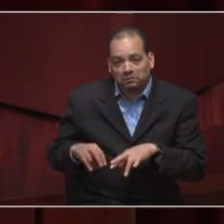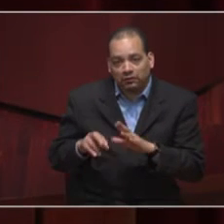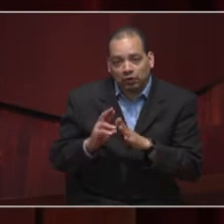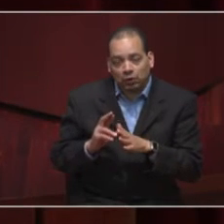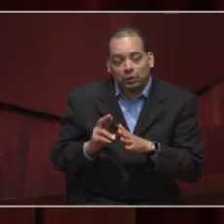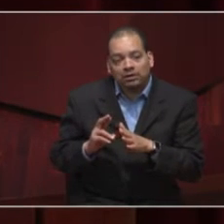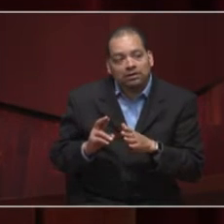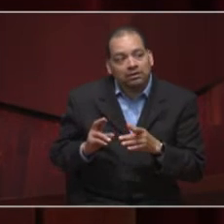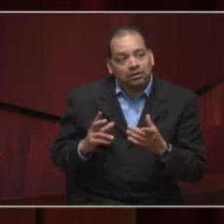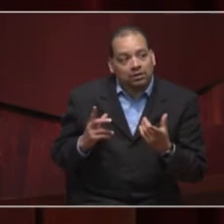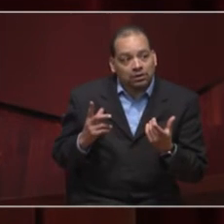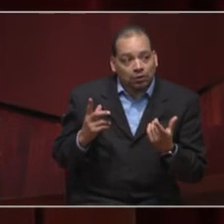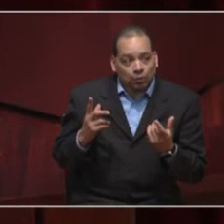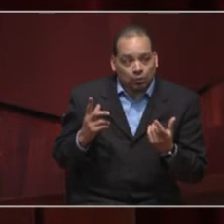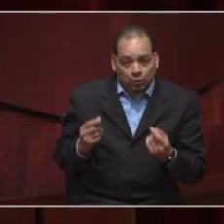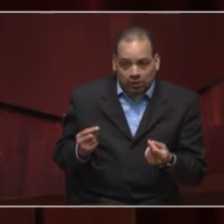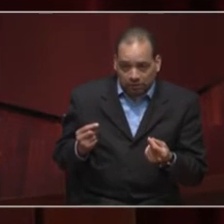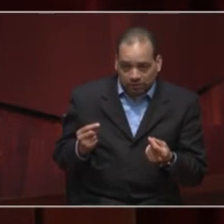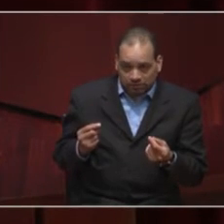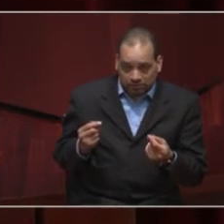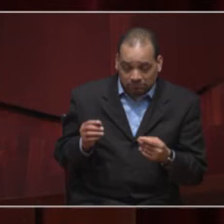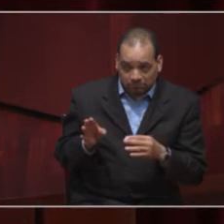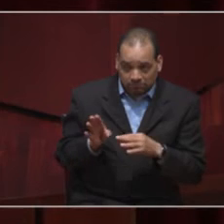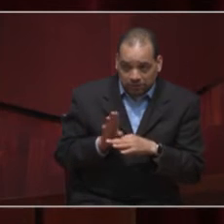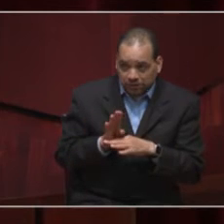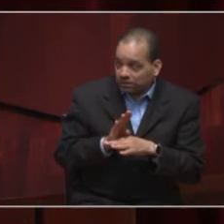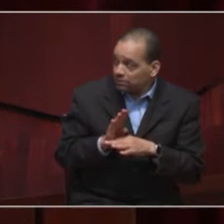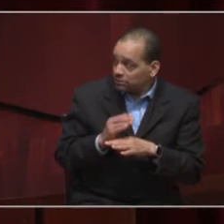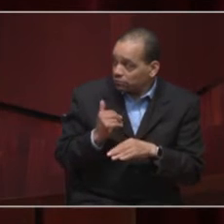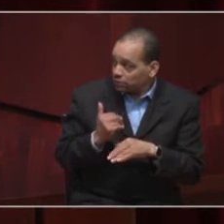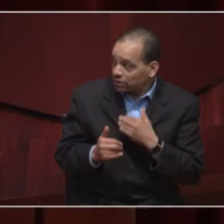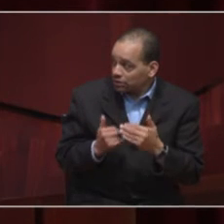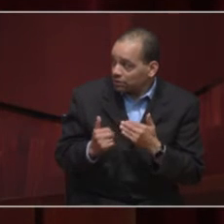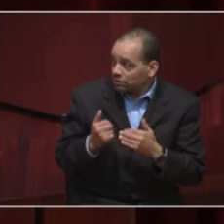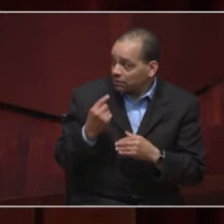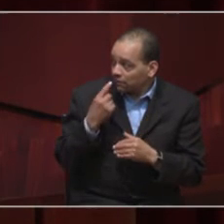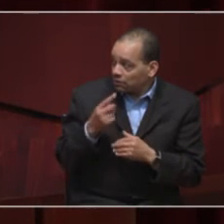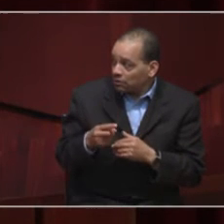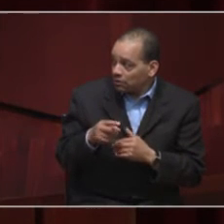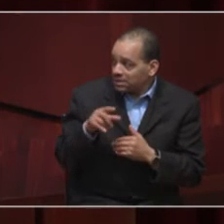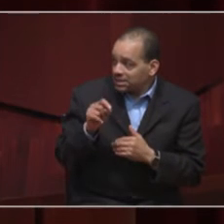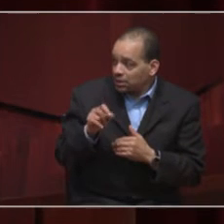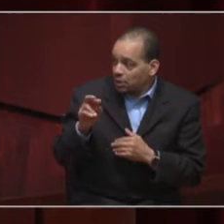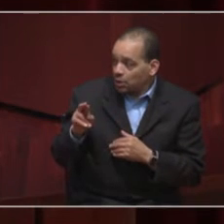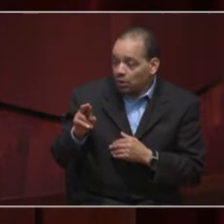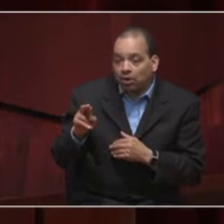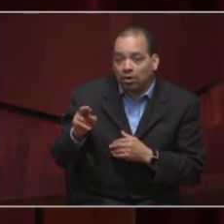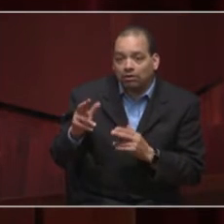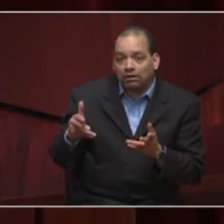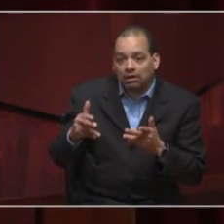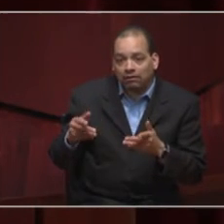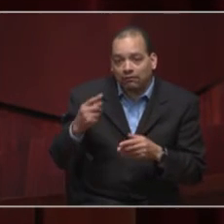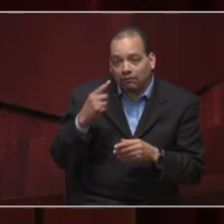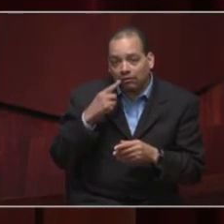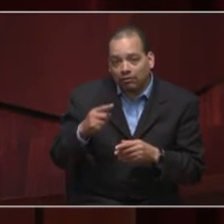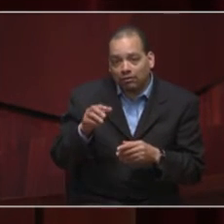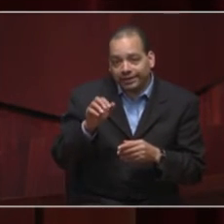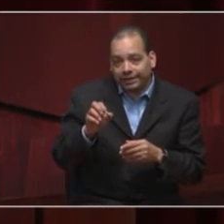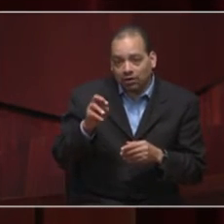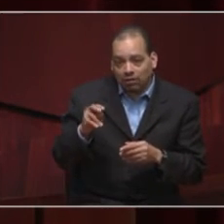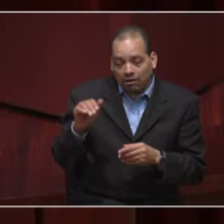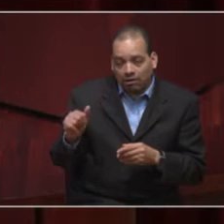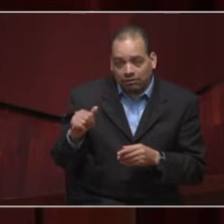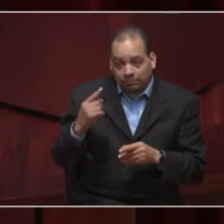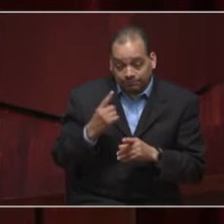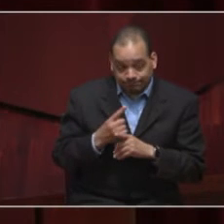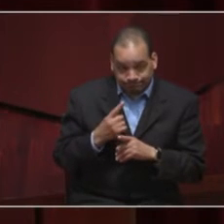What is the business process for those TRs that remain in ERA? Is it